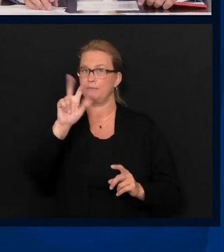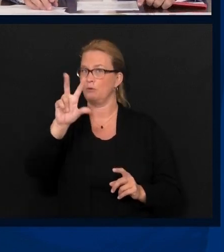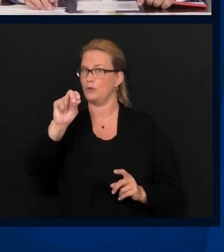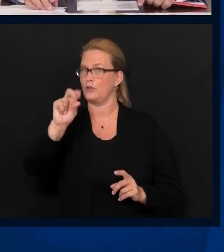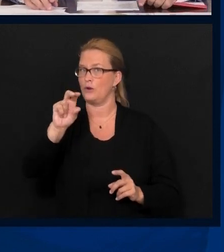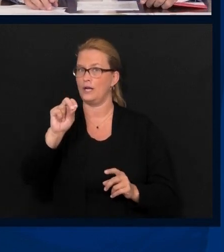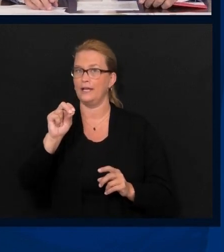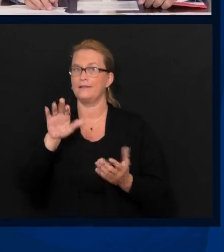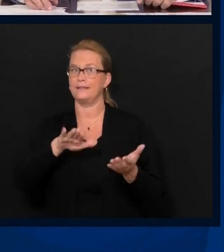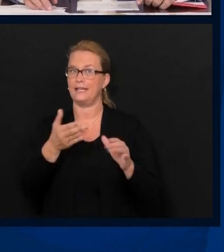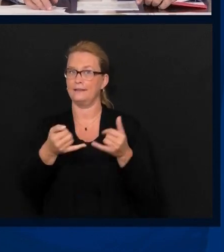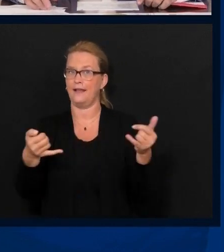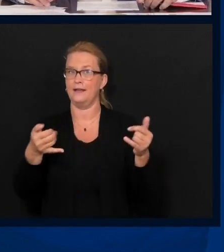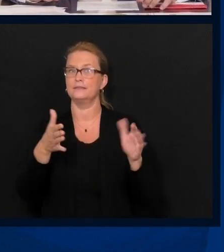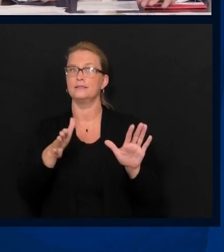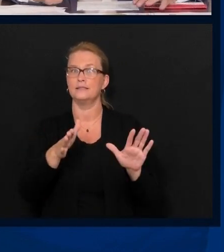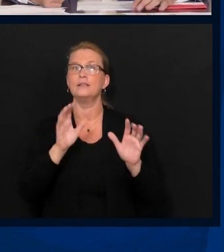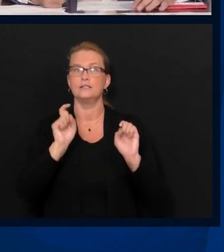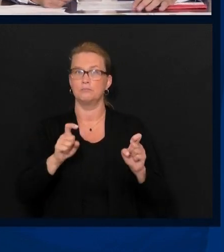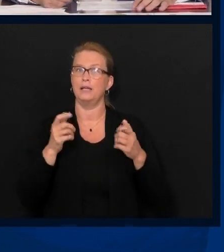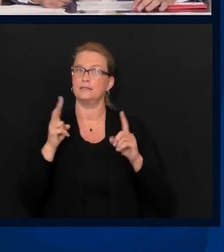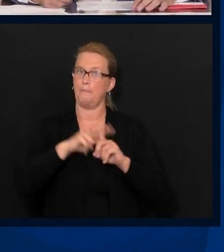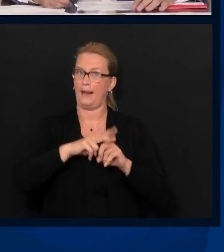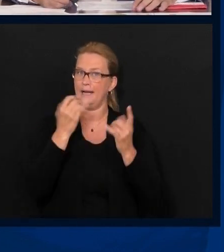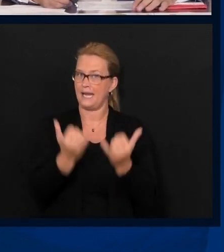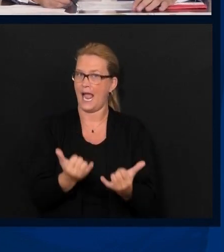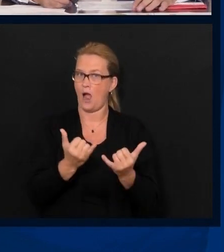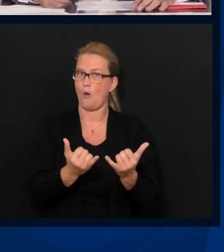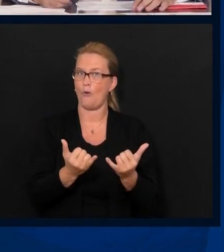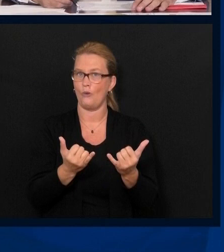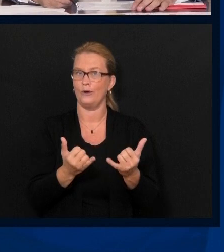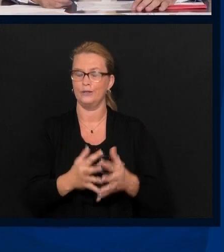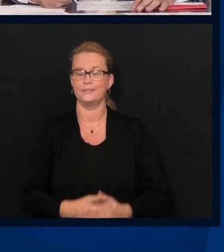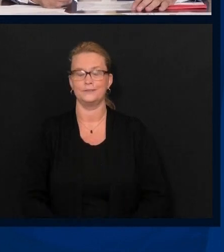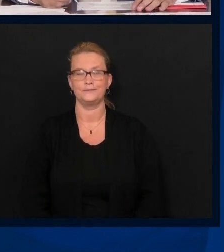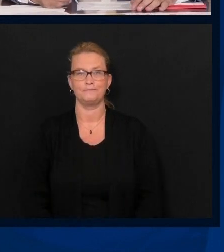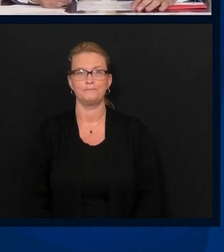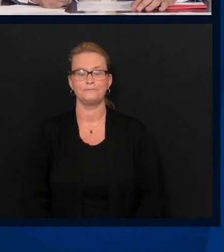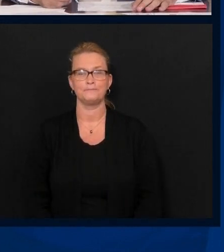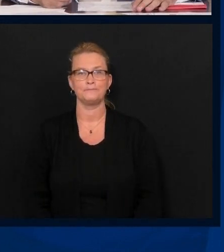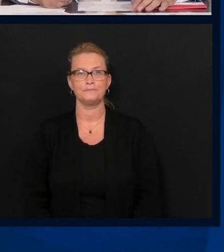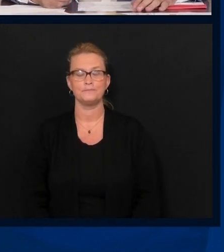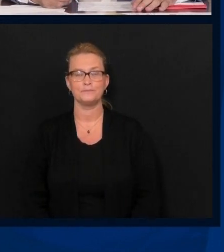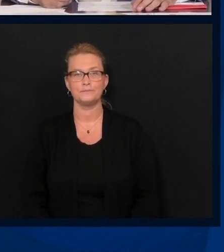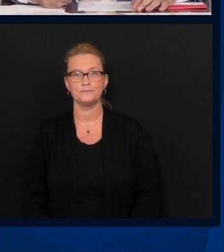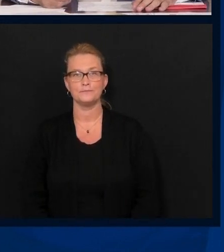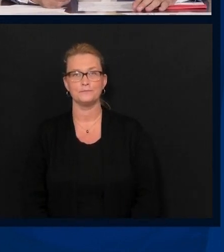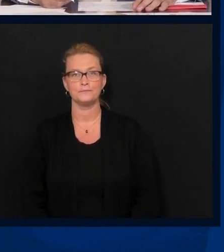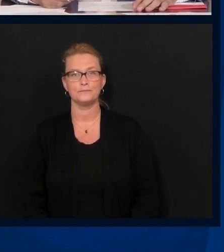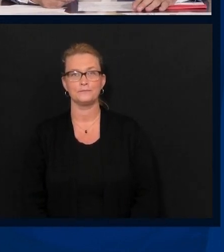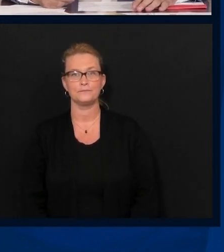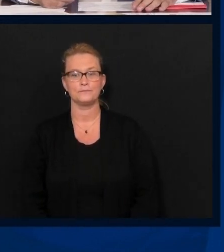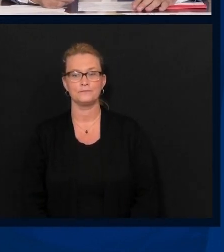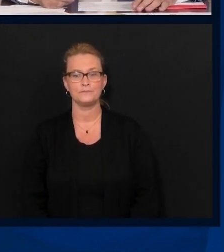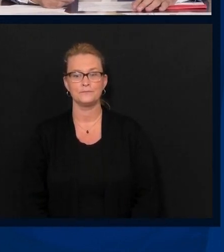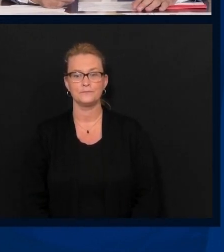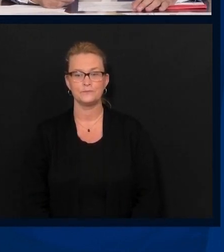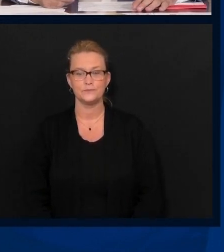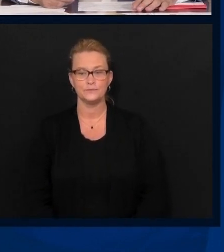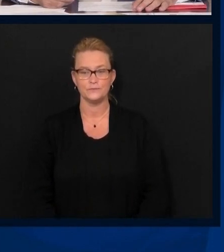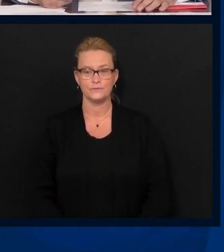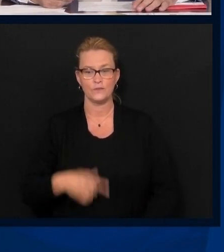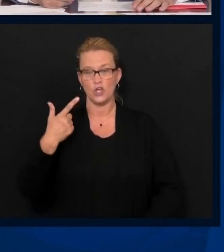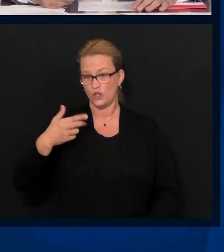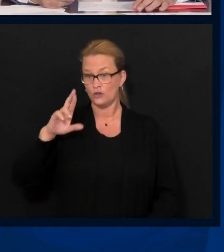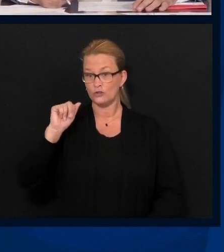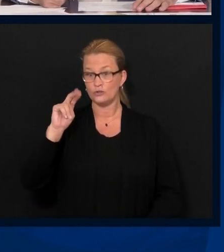cutoff there. You got to really move along, you know, if you're going to get in under the wire on that. From the standpoint of our grants and